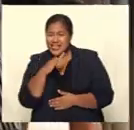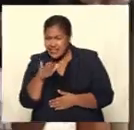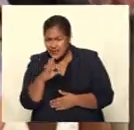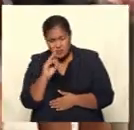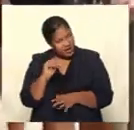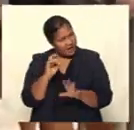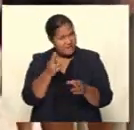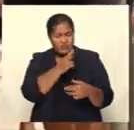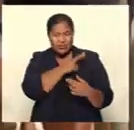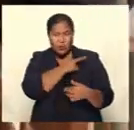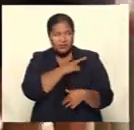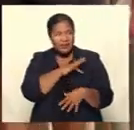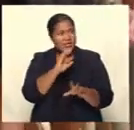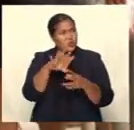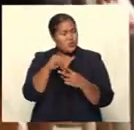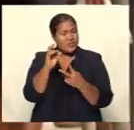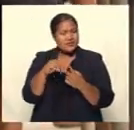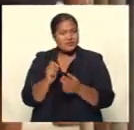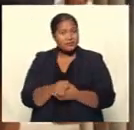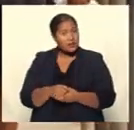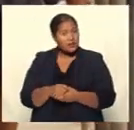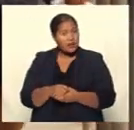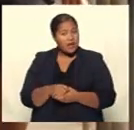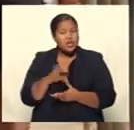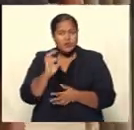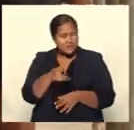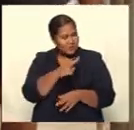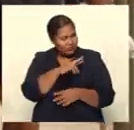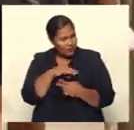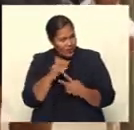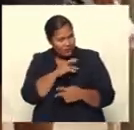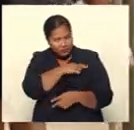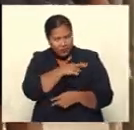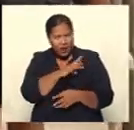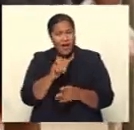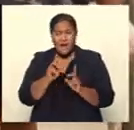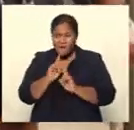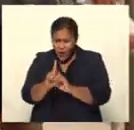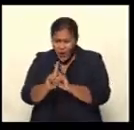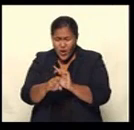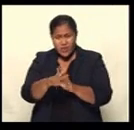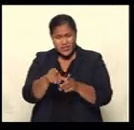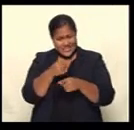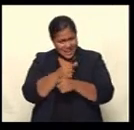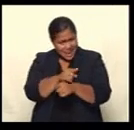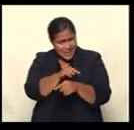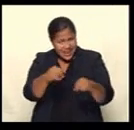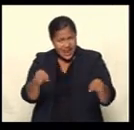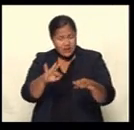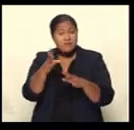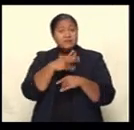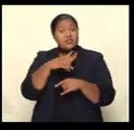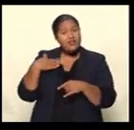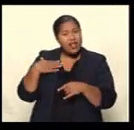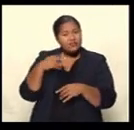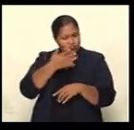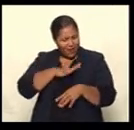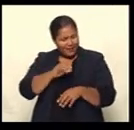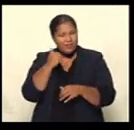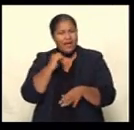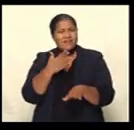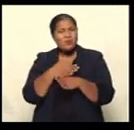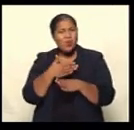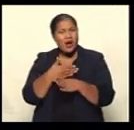responsible choices. Don't be irresponsible. Follow the guidelines of the Ministry of Health if you want your employment back, if you want to get back in